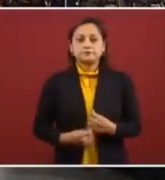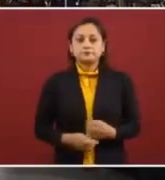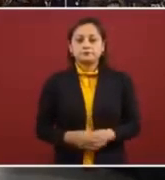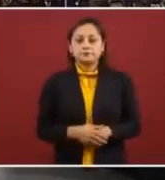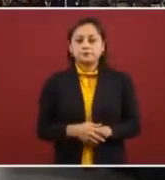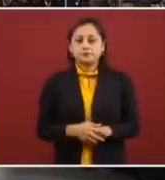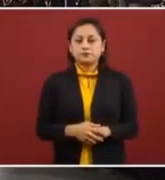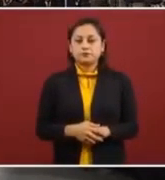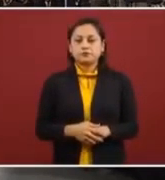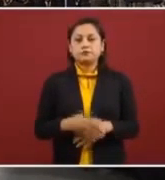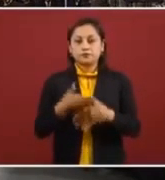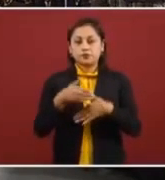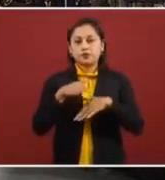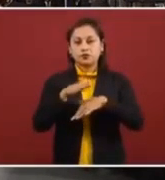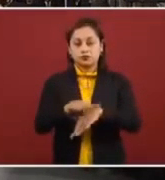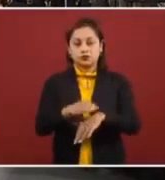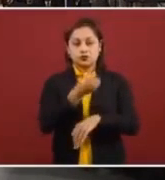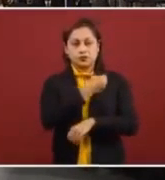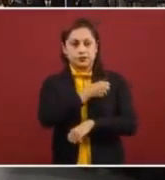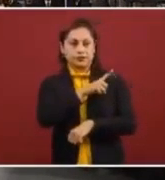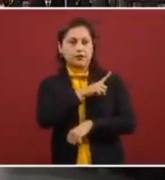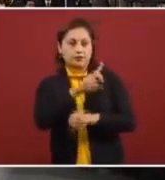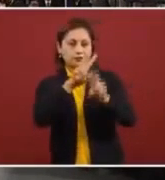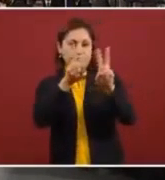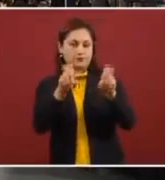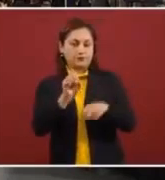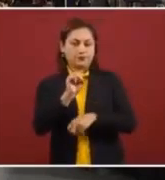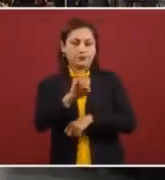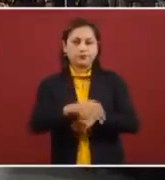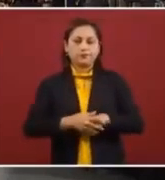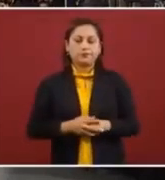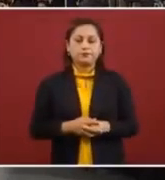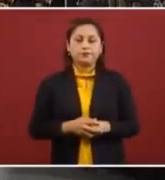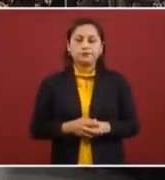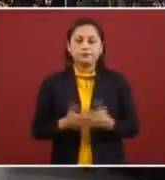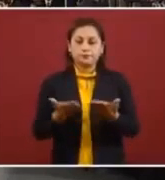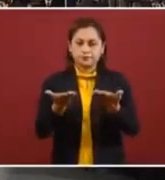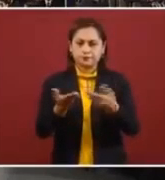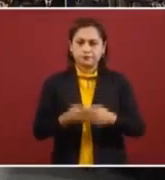Sobre el tema de salud. Regarding the healthcare system or la, matter.